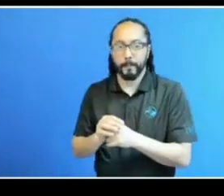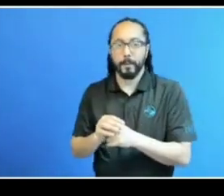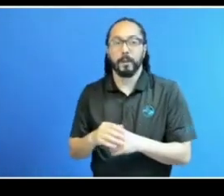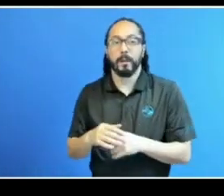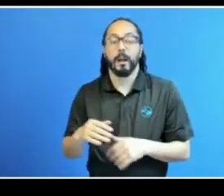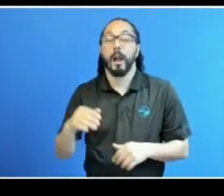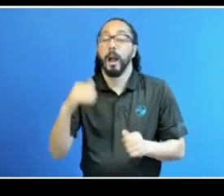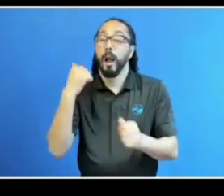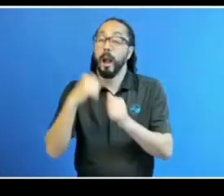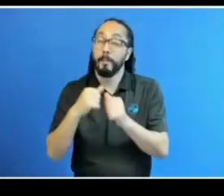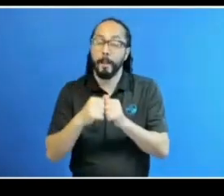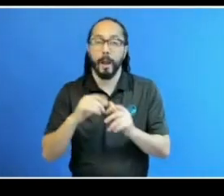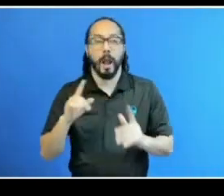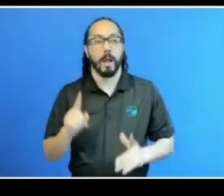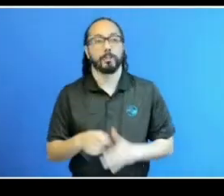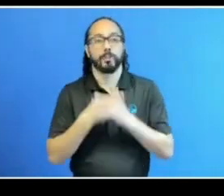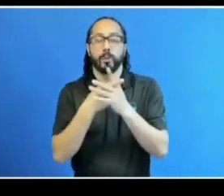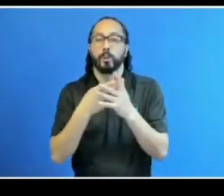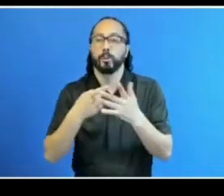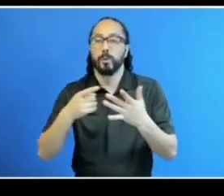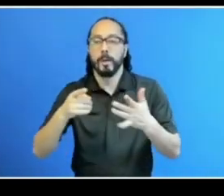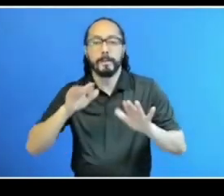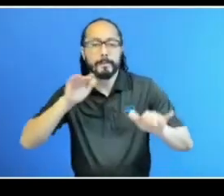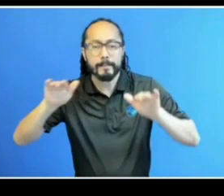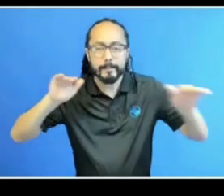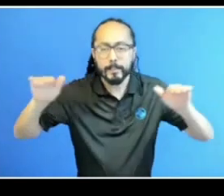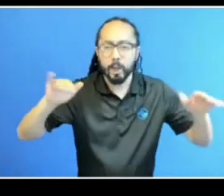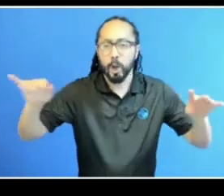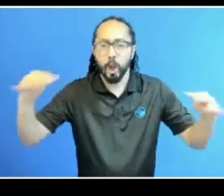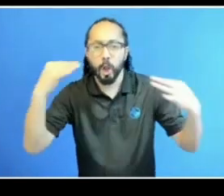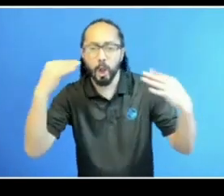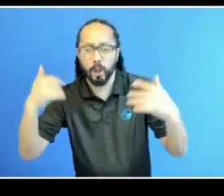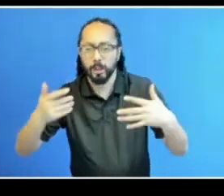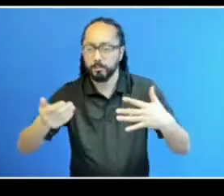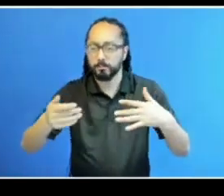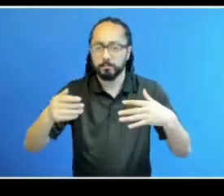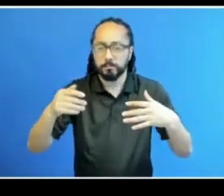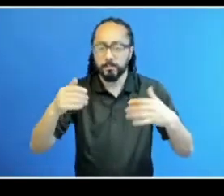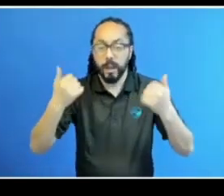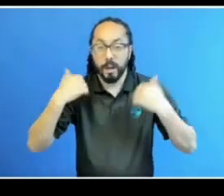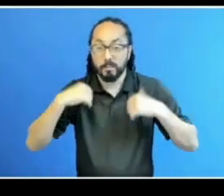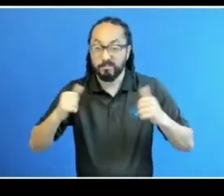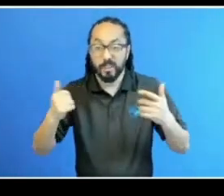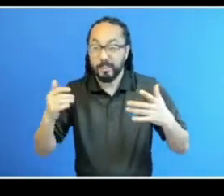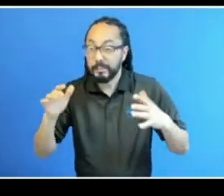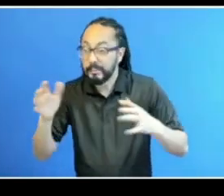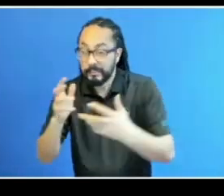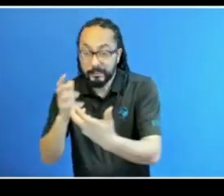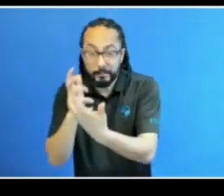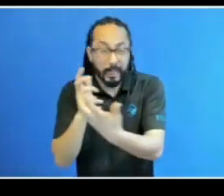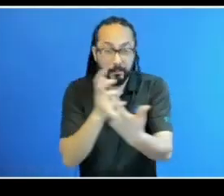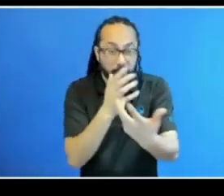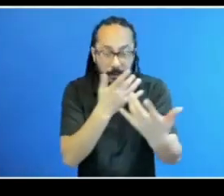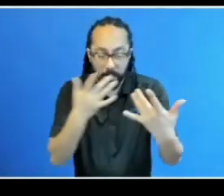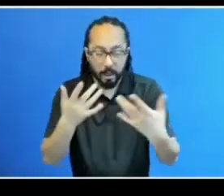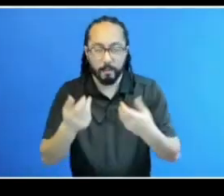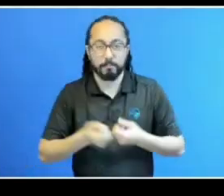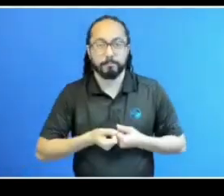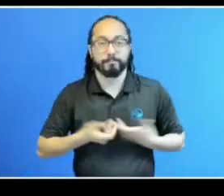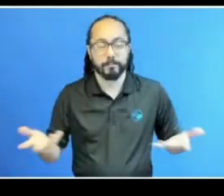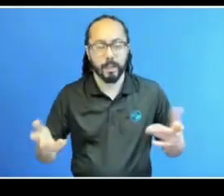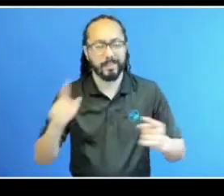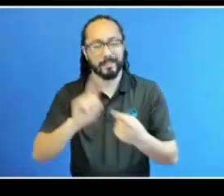and trying to put myself out there in so many different avenues and really burning myself out. And then it's not until you really sit down and say, okay,